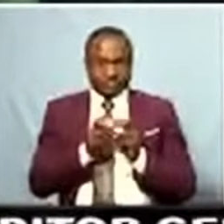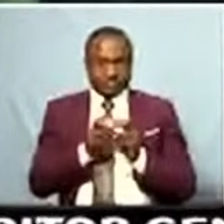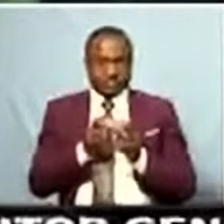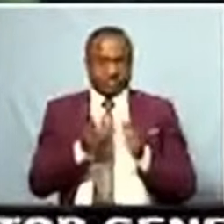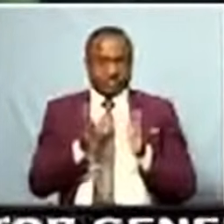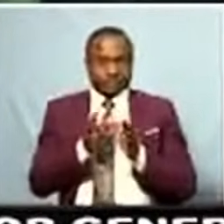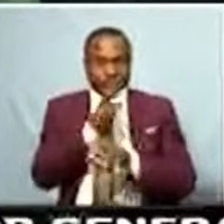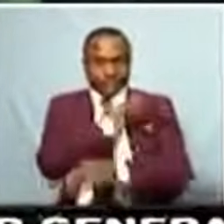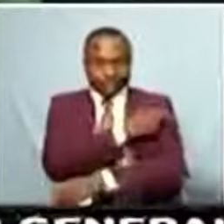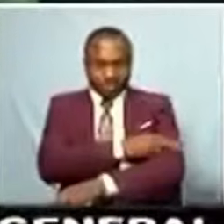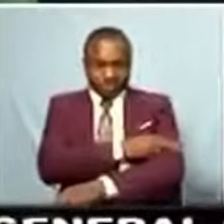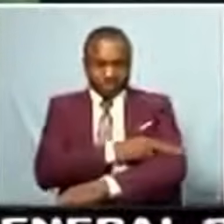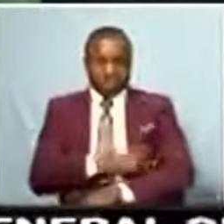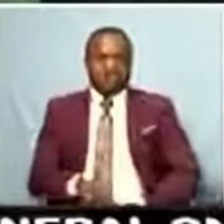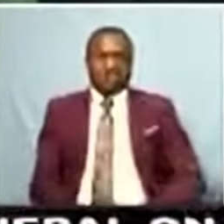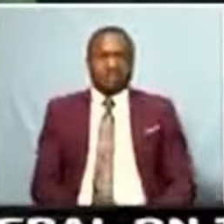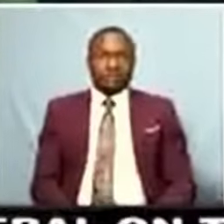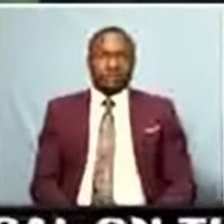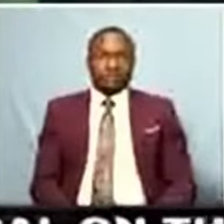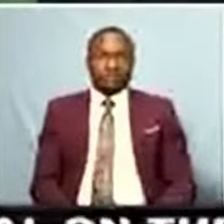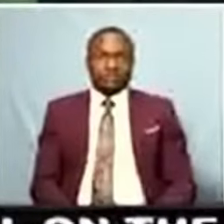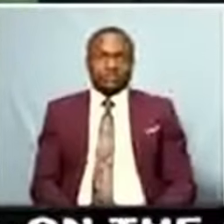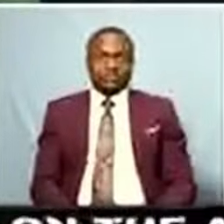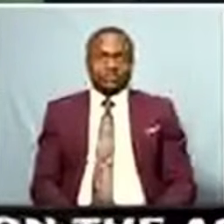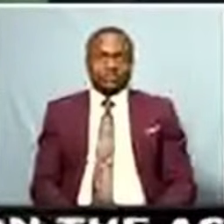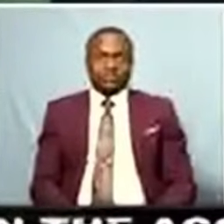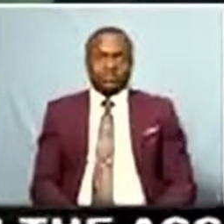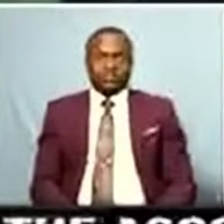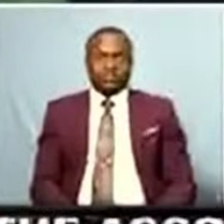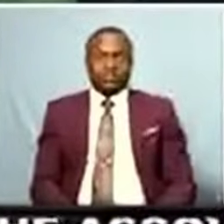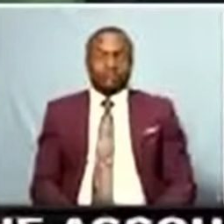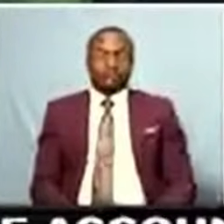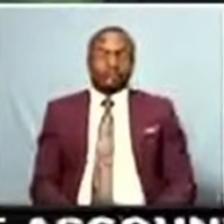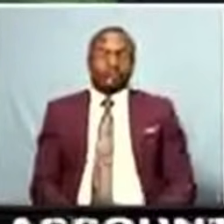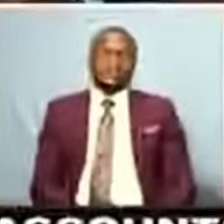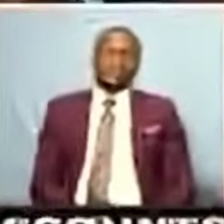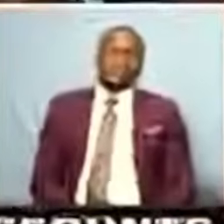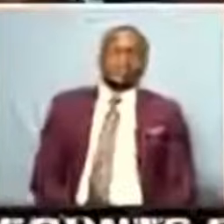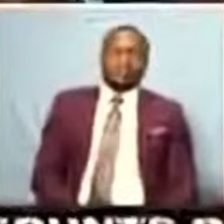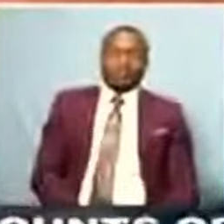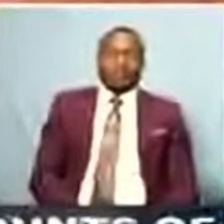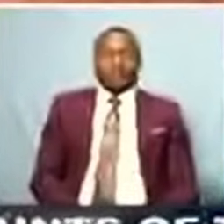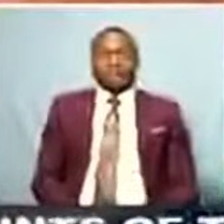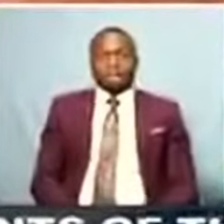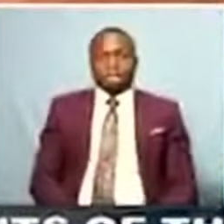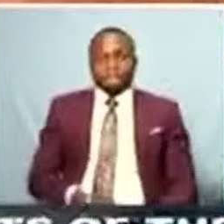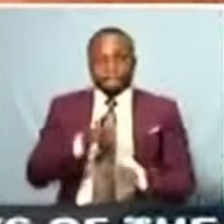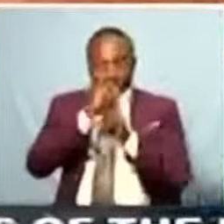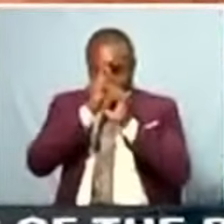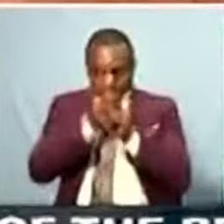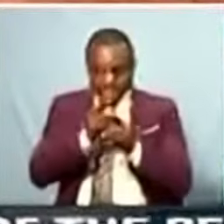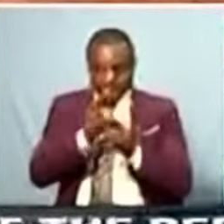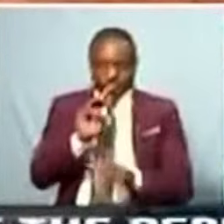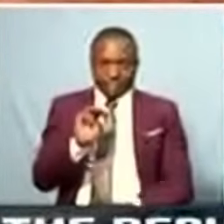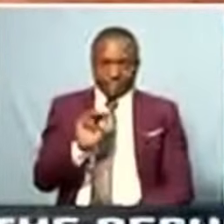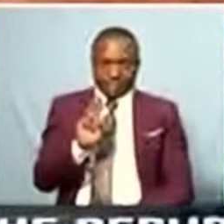mini hospitals and the other district hospitals. Chair, I submit. Thank you, Honorable Mkumbi.